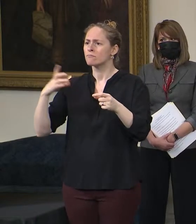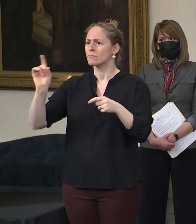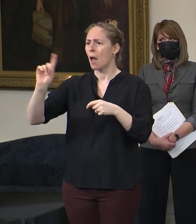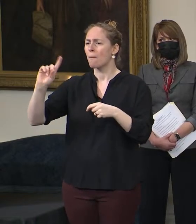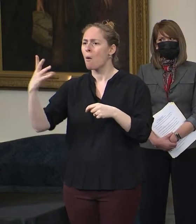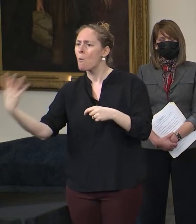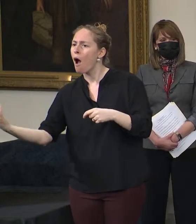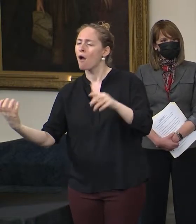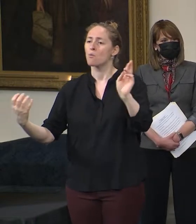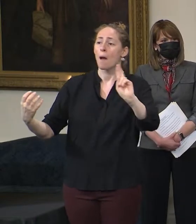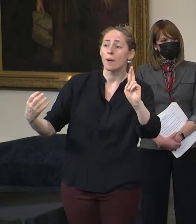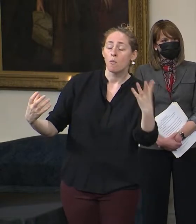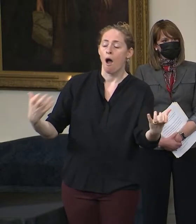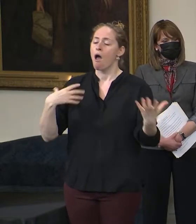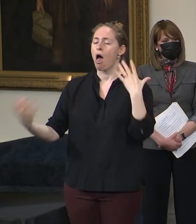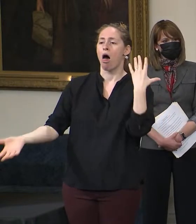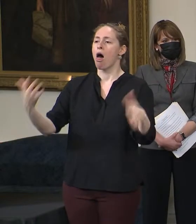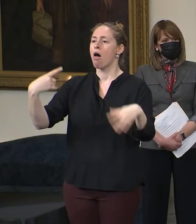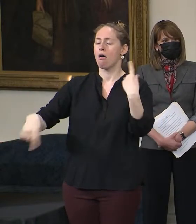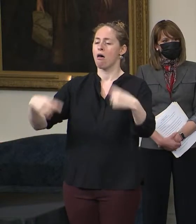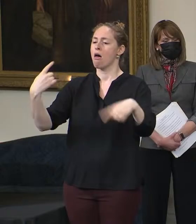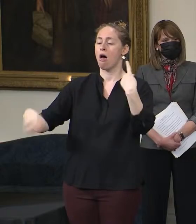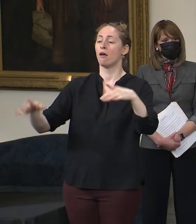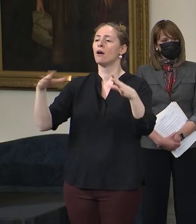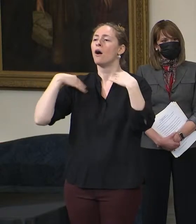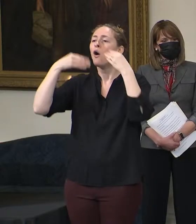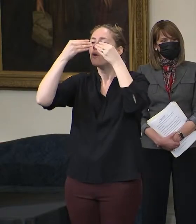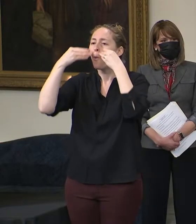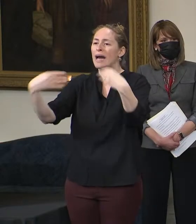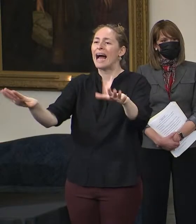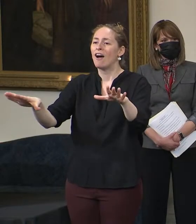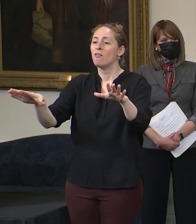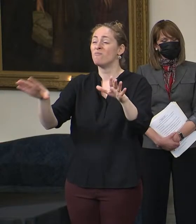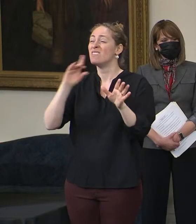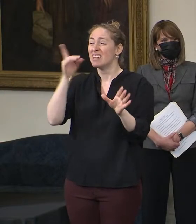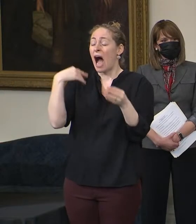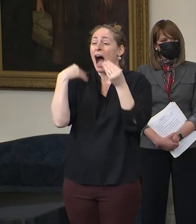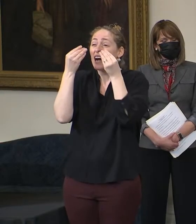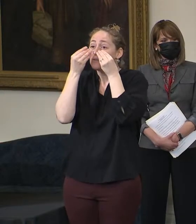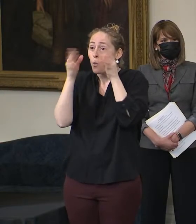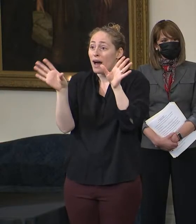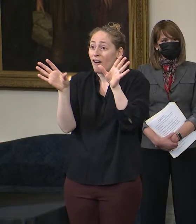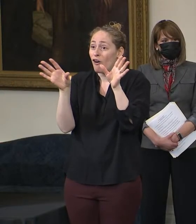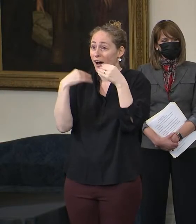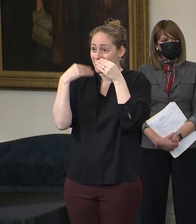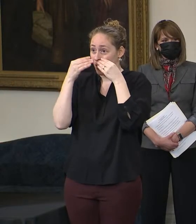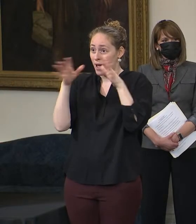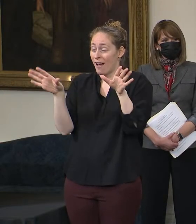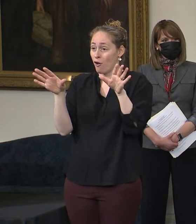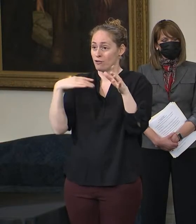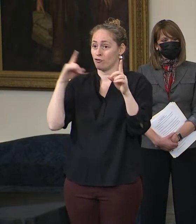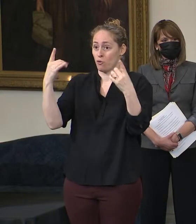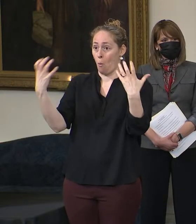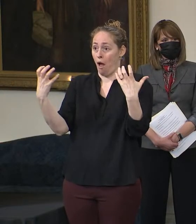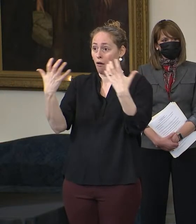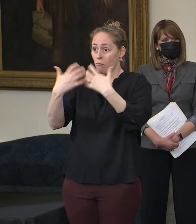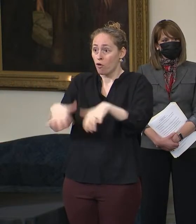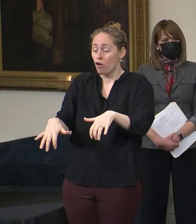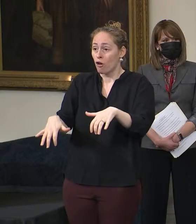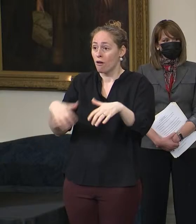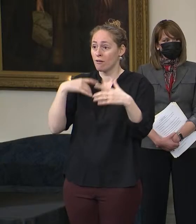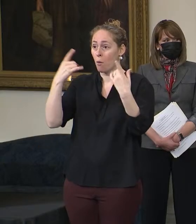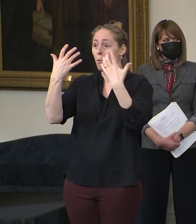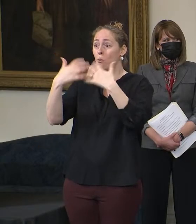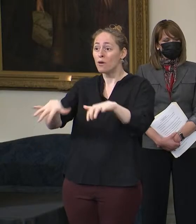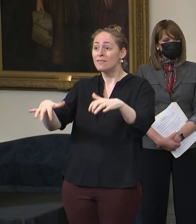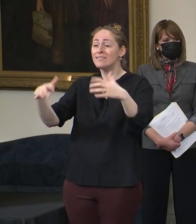to say, look, I don't care if it's a Republican plan or a Democratic plan. I don't even care if it's everything everybody wants. We have to get something out to these people